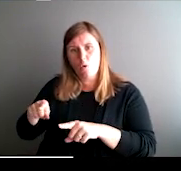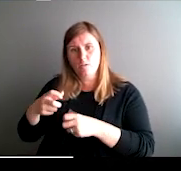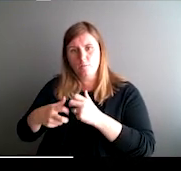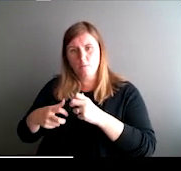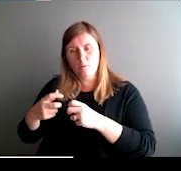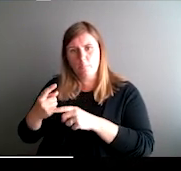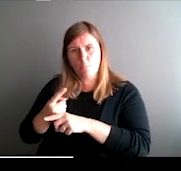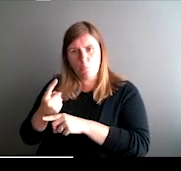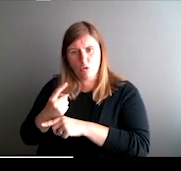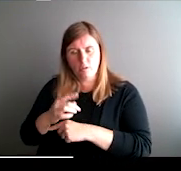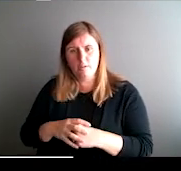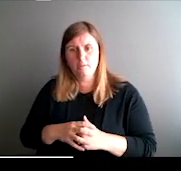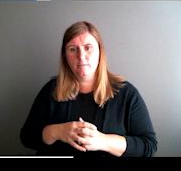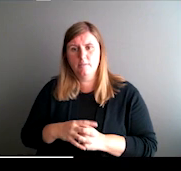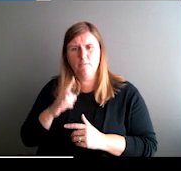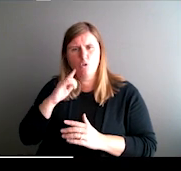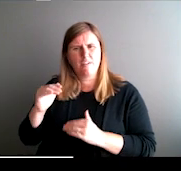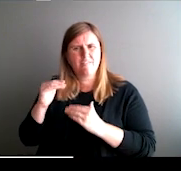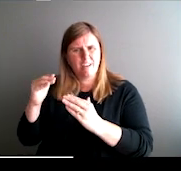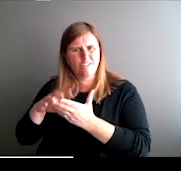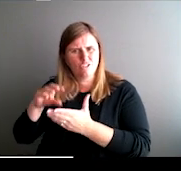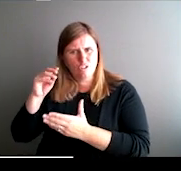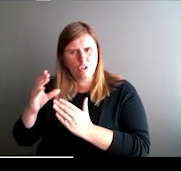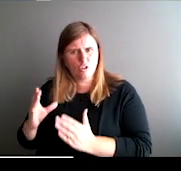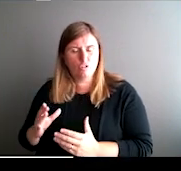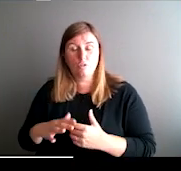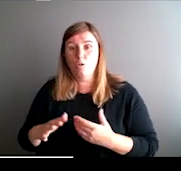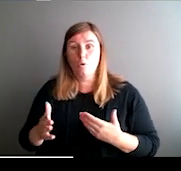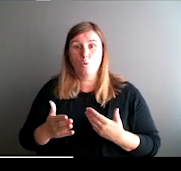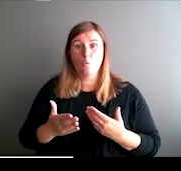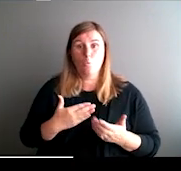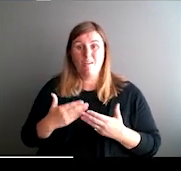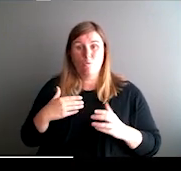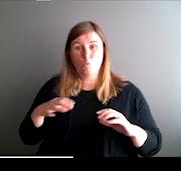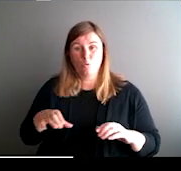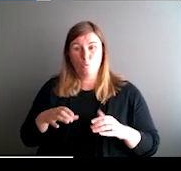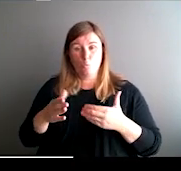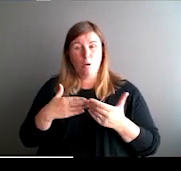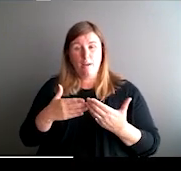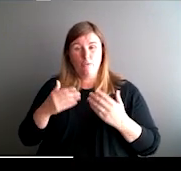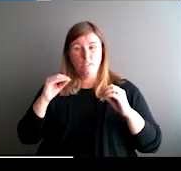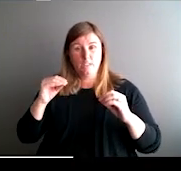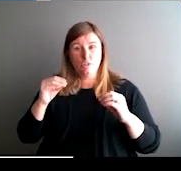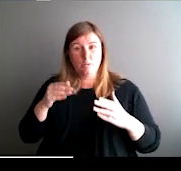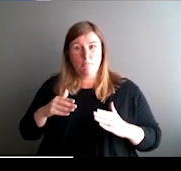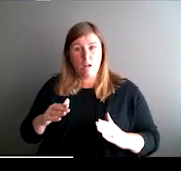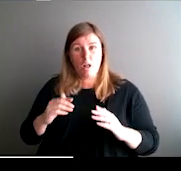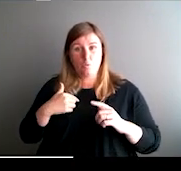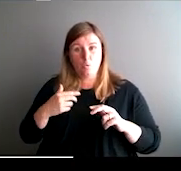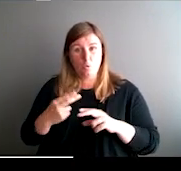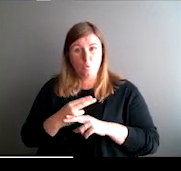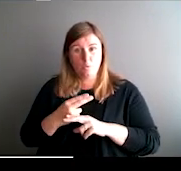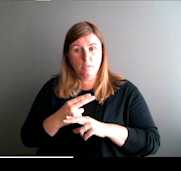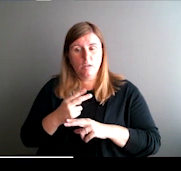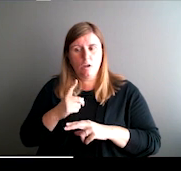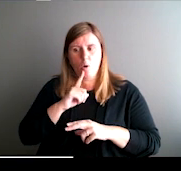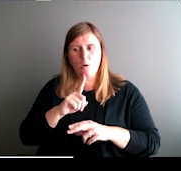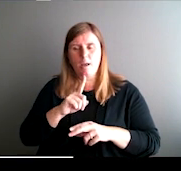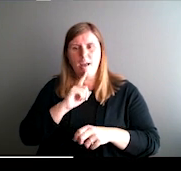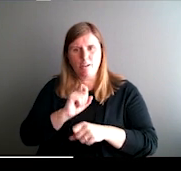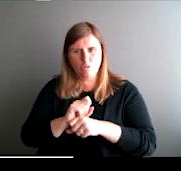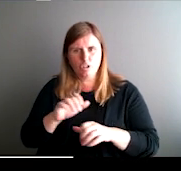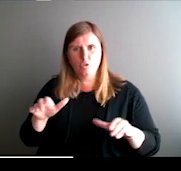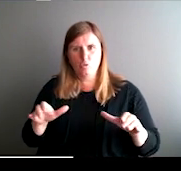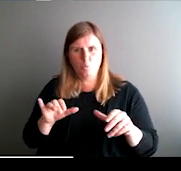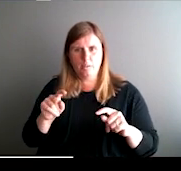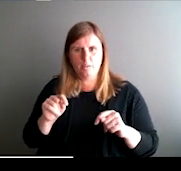more advanced learners? And whatever we're doing, whatever teaching methodology that we're using, are we actually doing